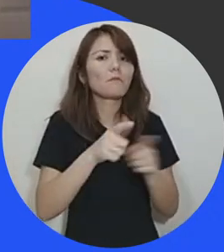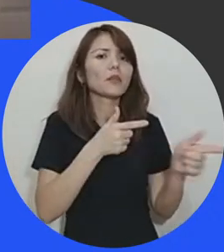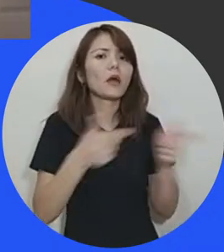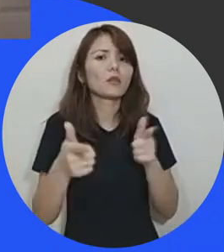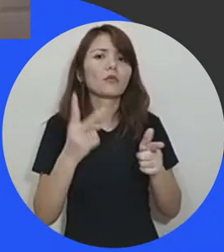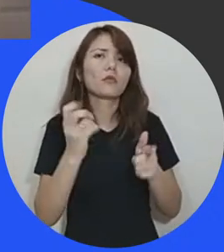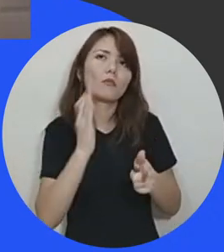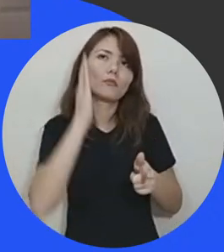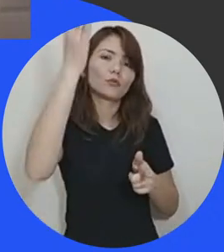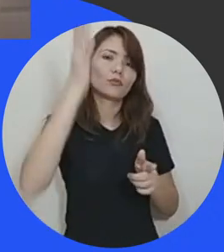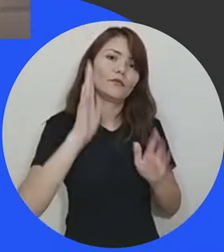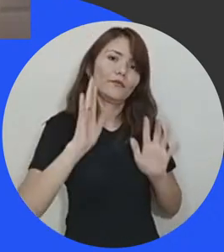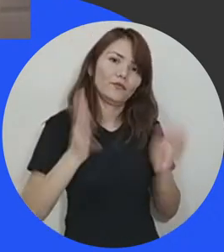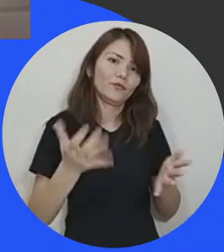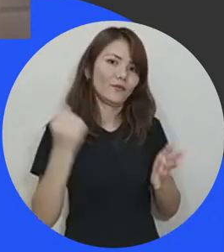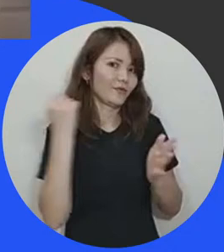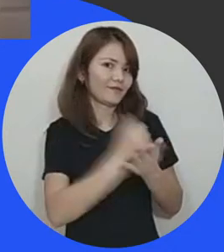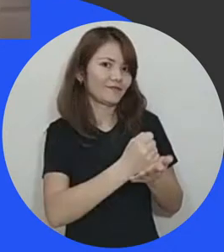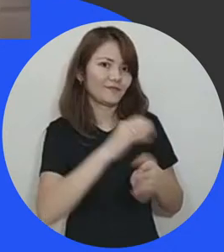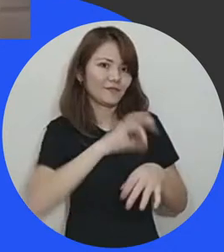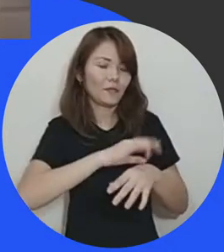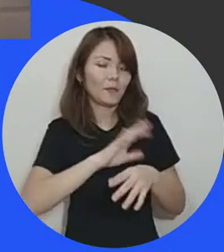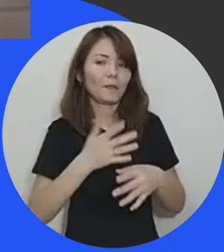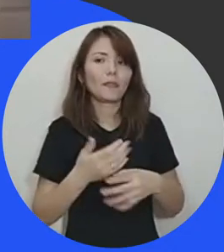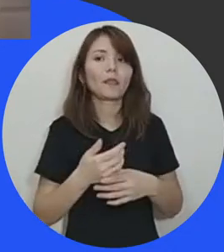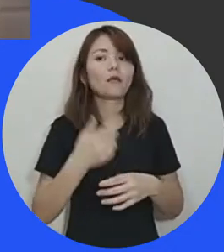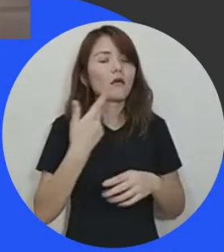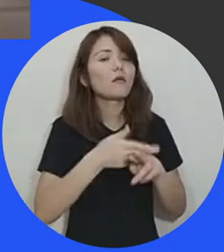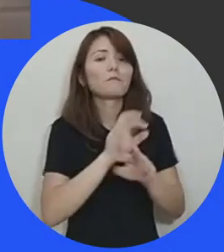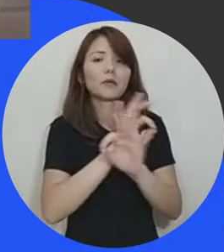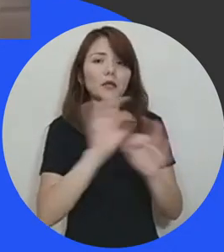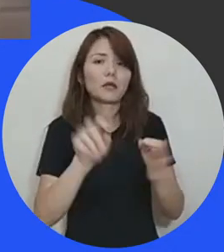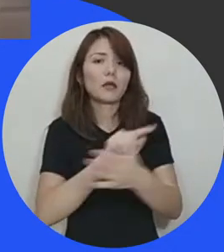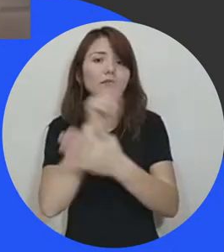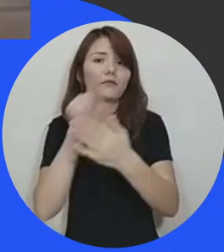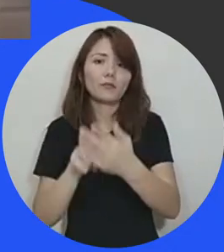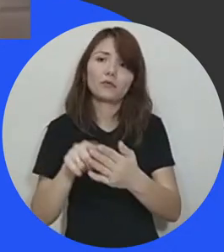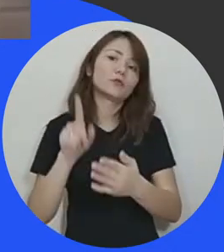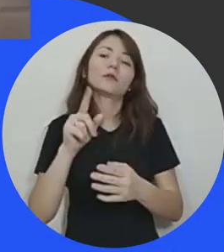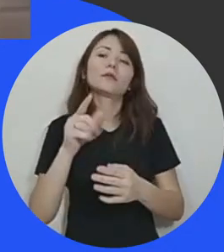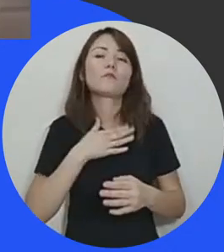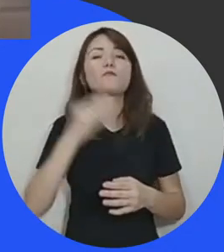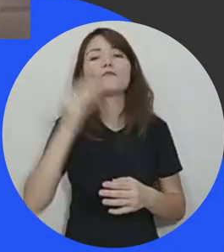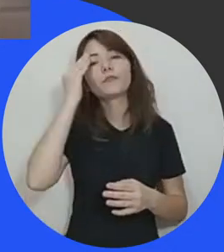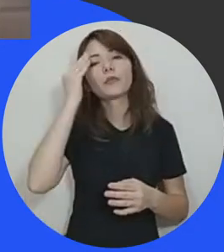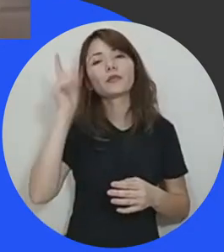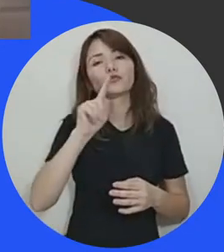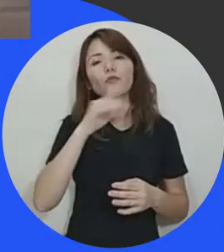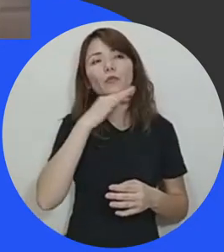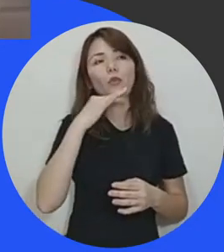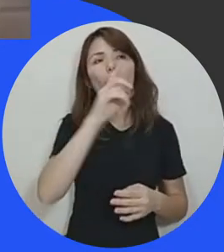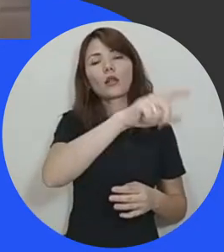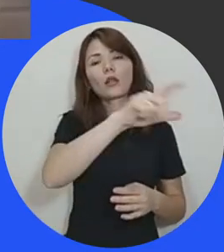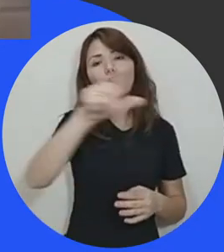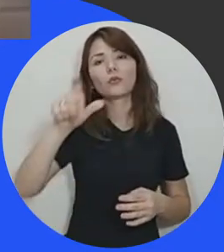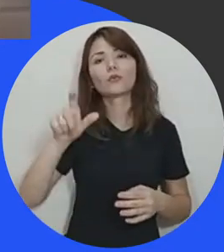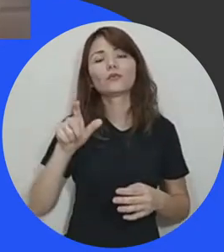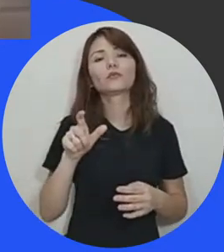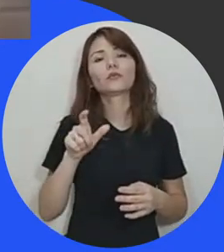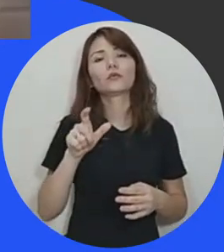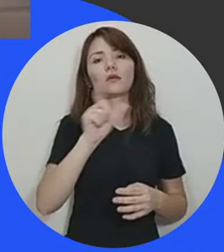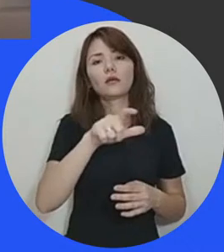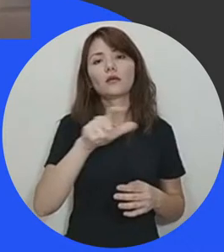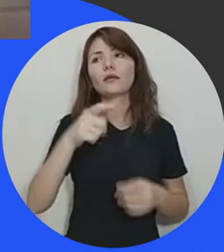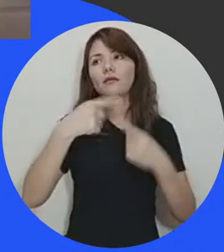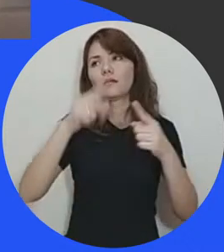And my reflection is that for a lot of people in higher income countries, for a lot of governments in higher